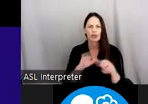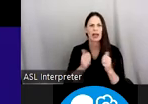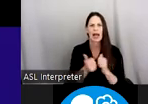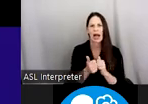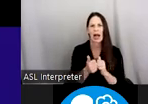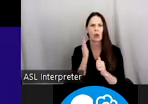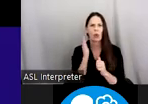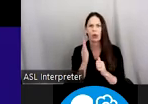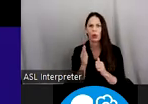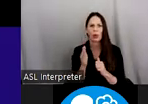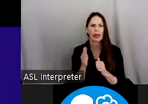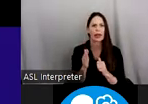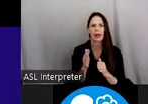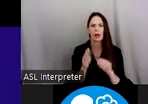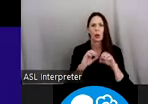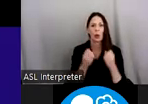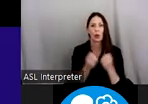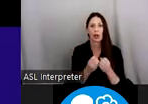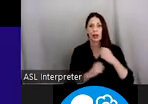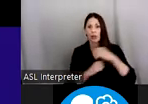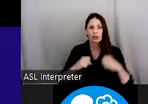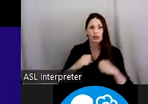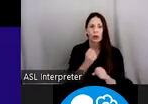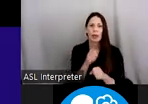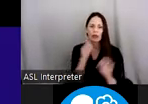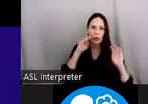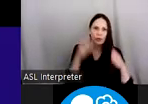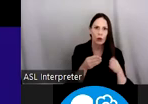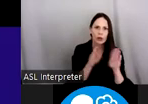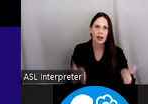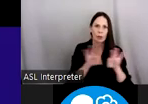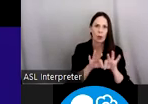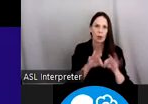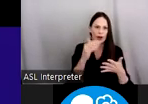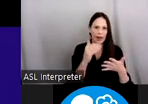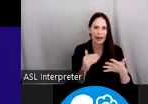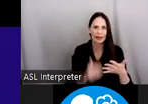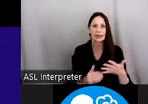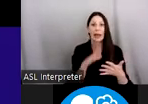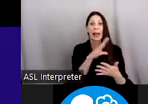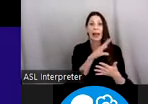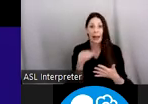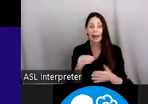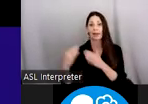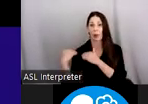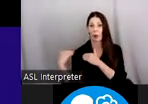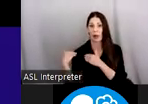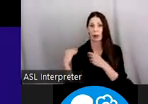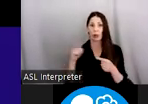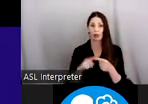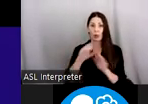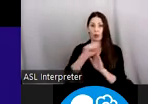sure that we're focused on the most important things and we're accountable to the state? How do we maintain